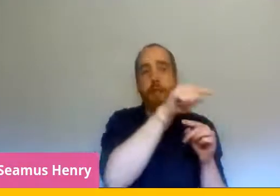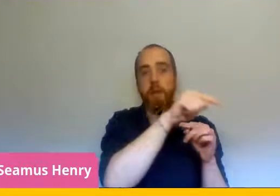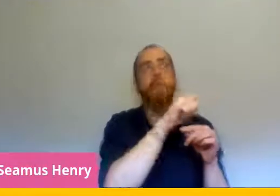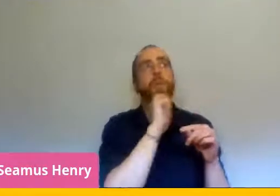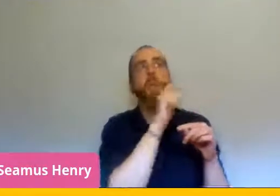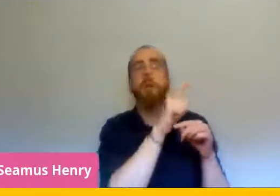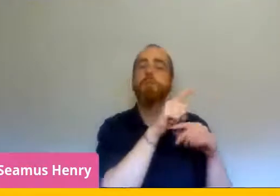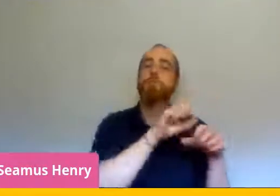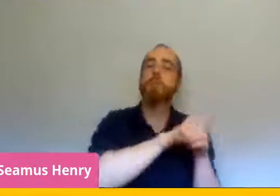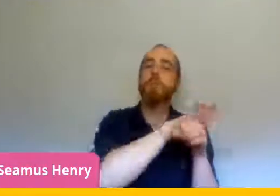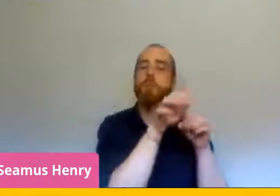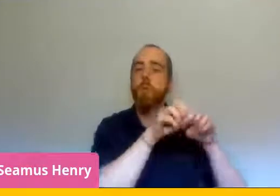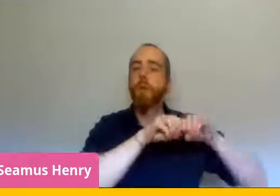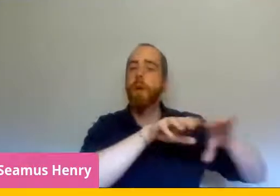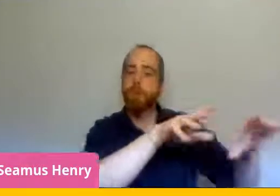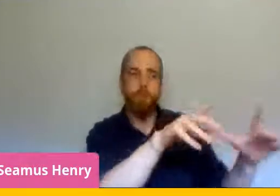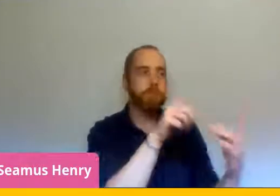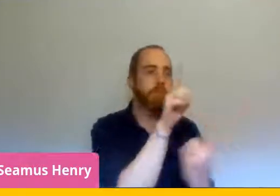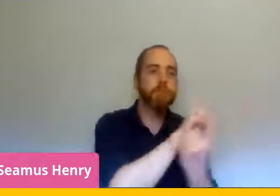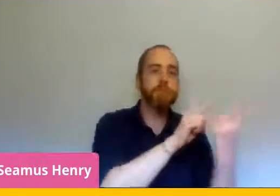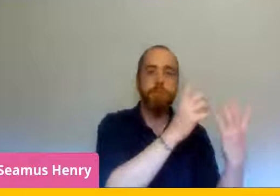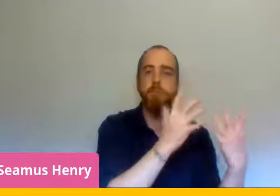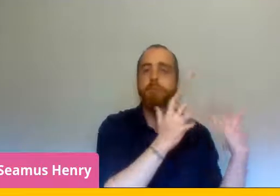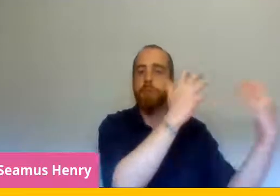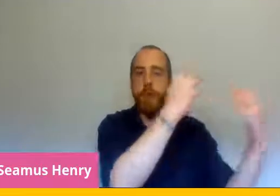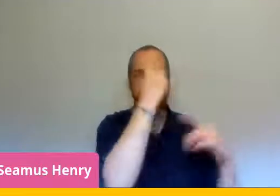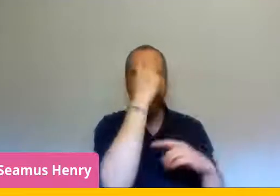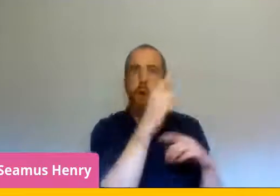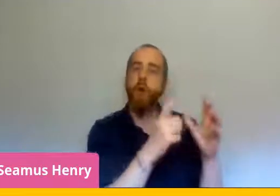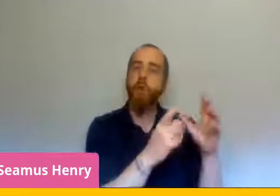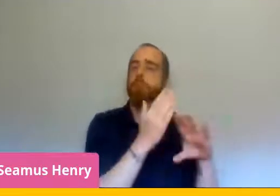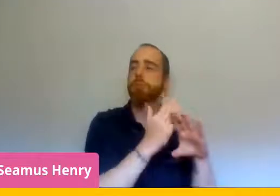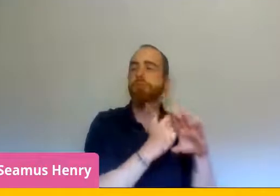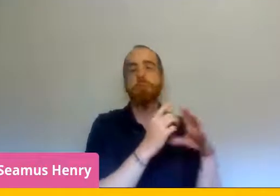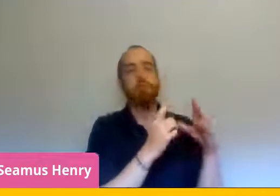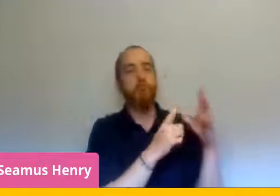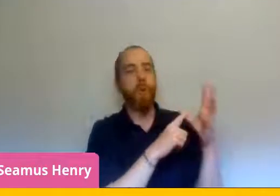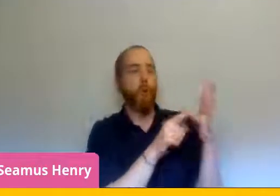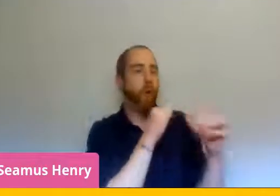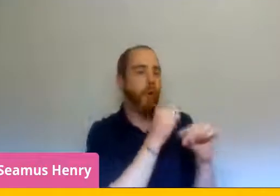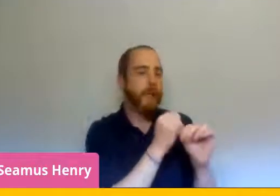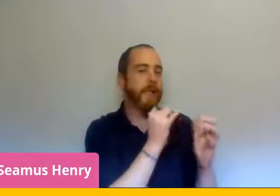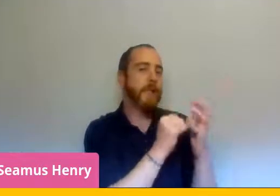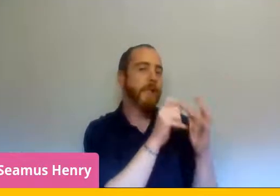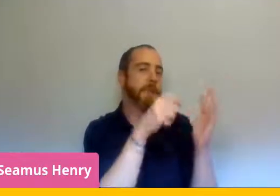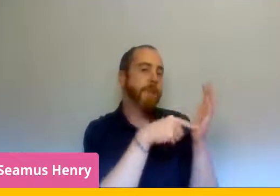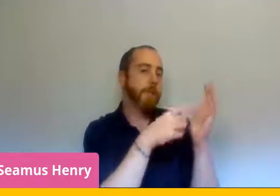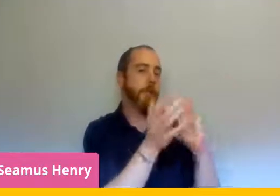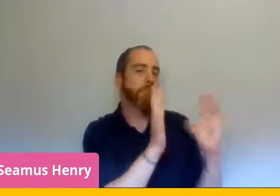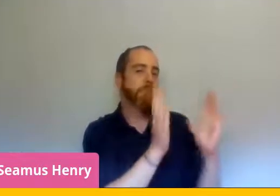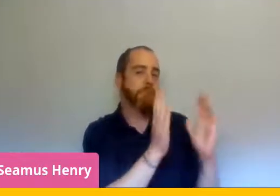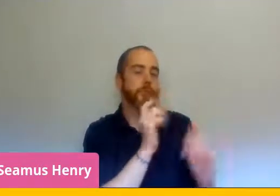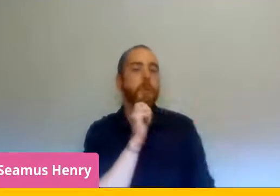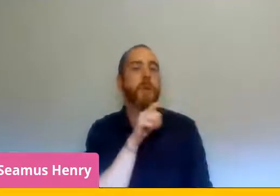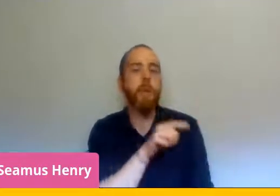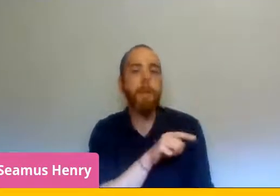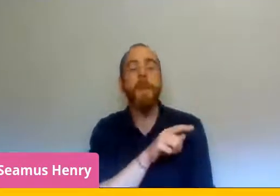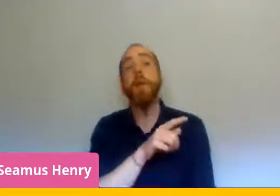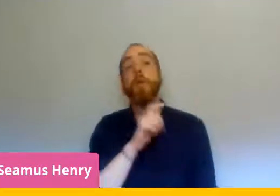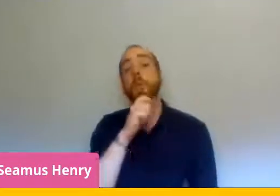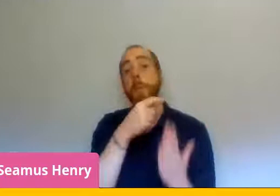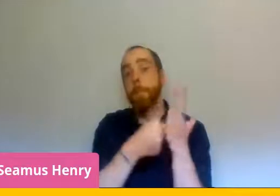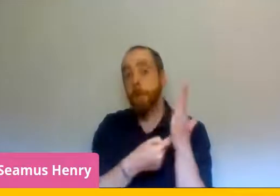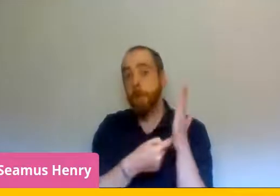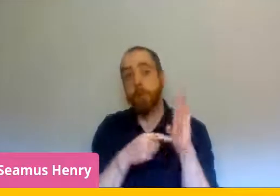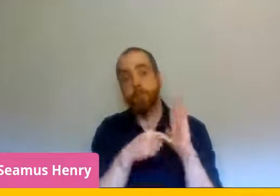coming in the early autumn. I think details will come out soon about that. So that will set policy for the sector. But what we are doing